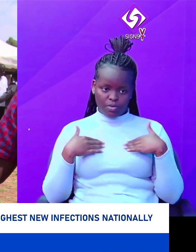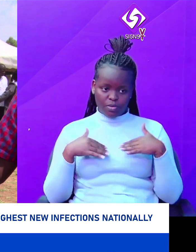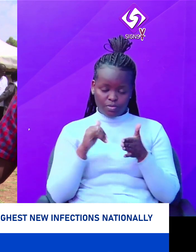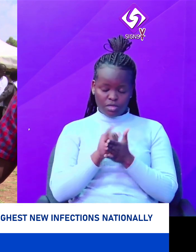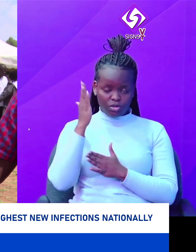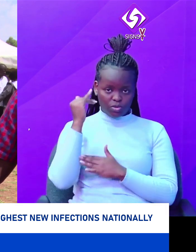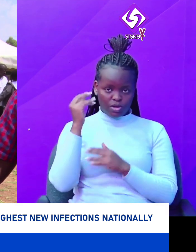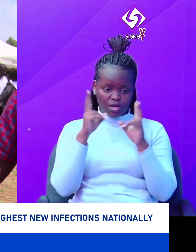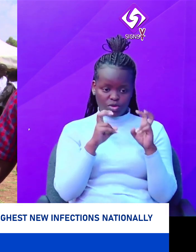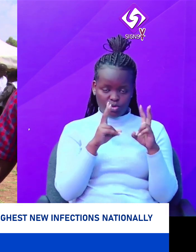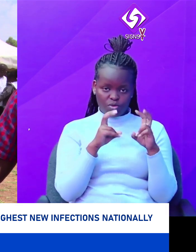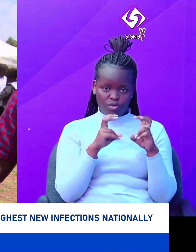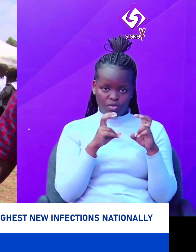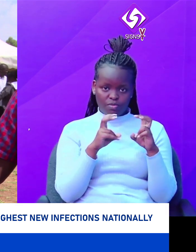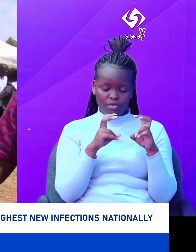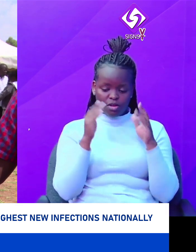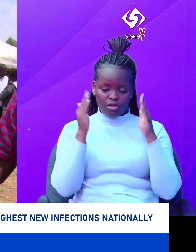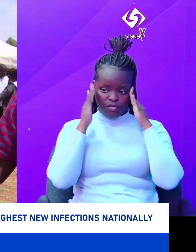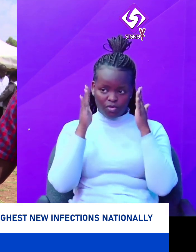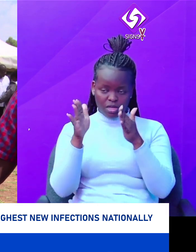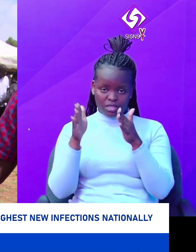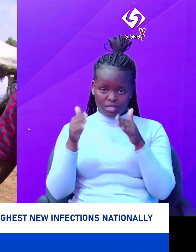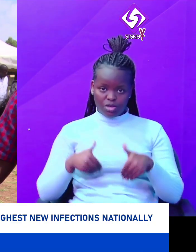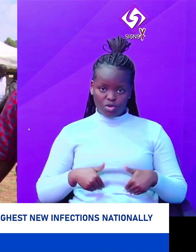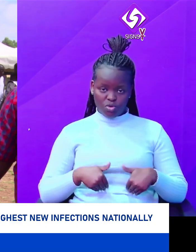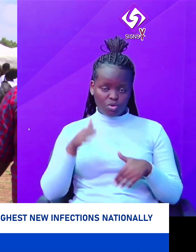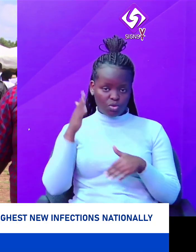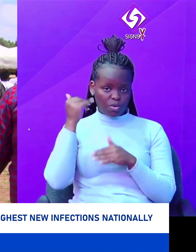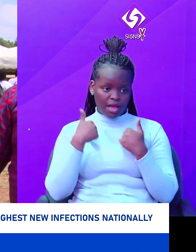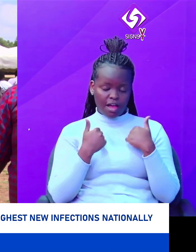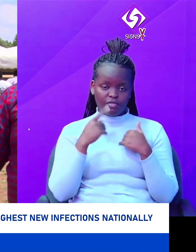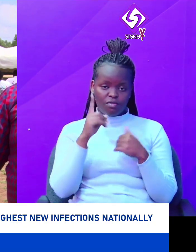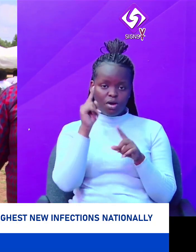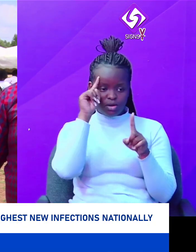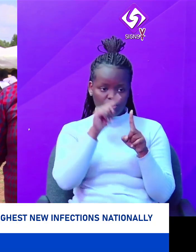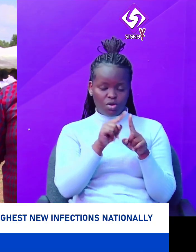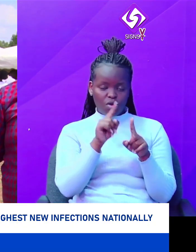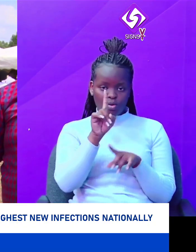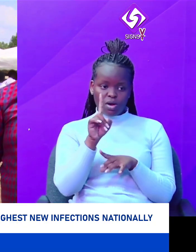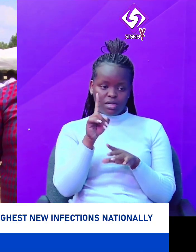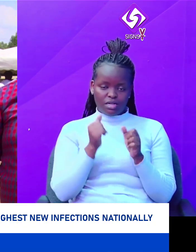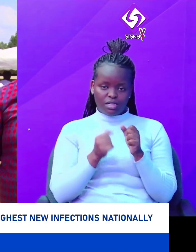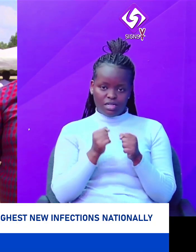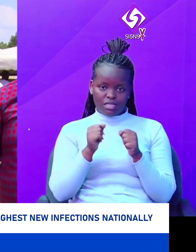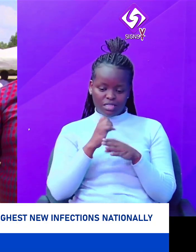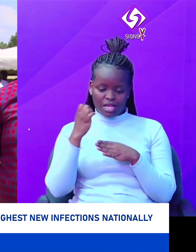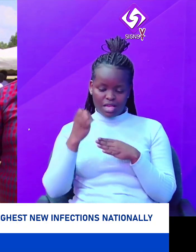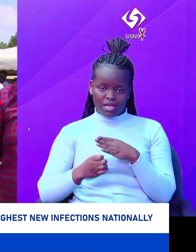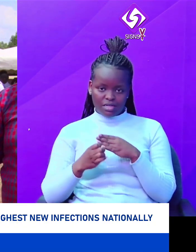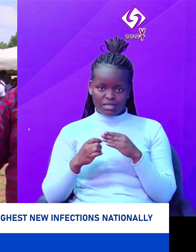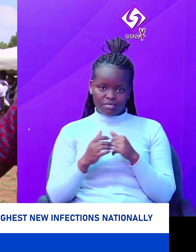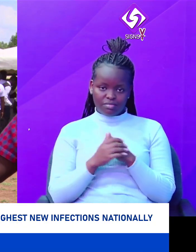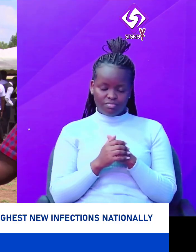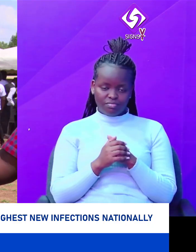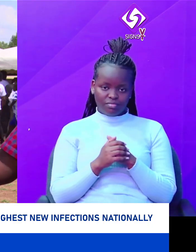this year is focusing towards them, because we are having one goal, one race as we end triple threat.